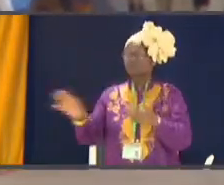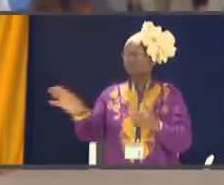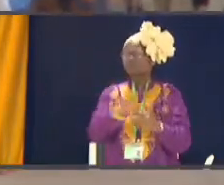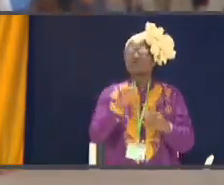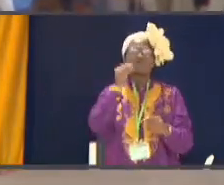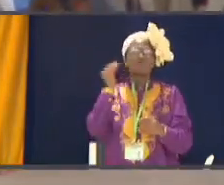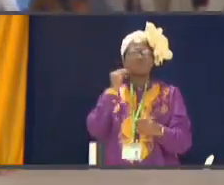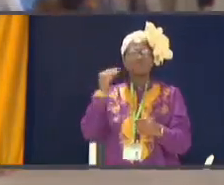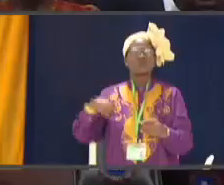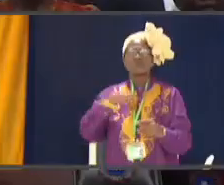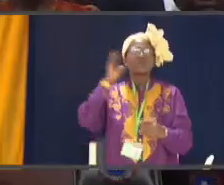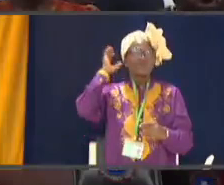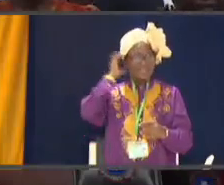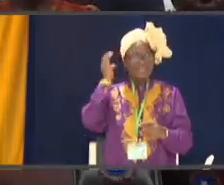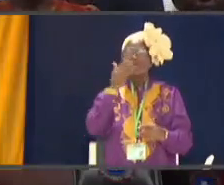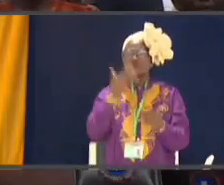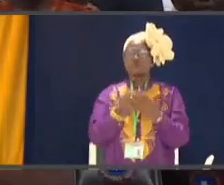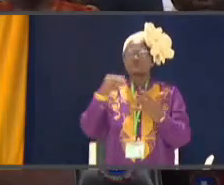iroyin ayo la ma gbo si yin